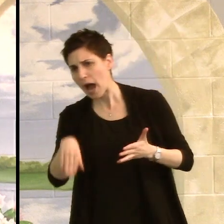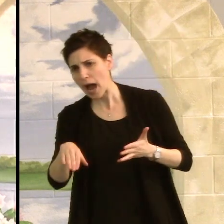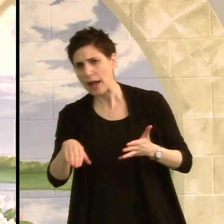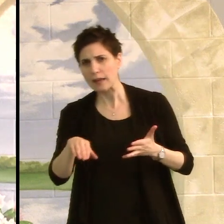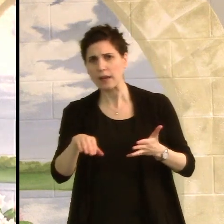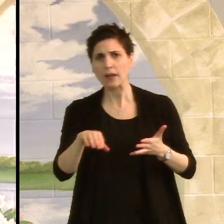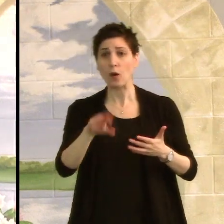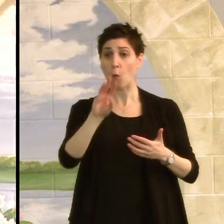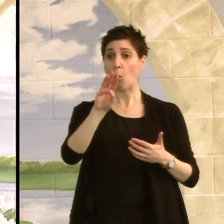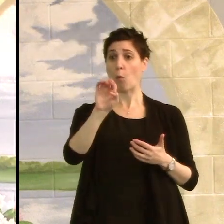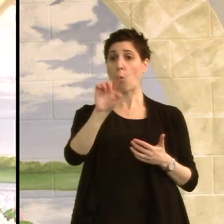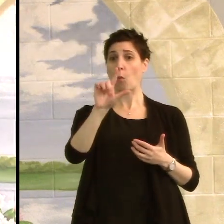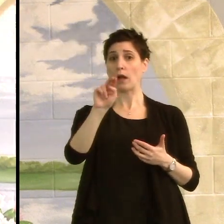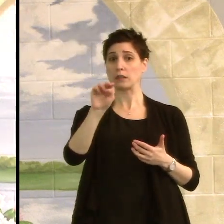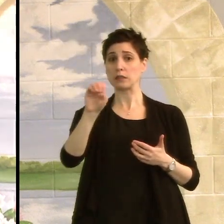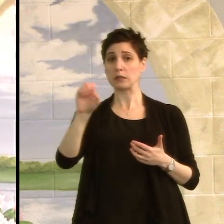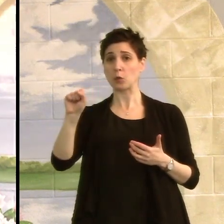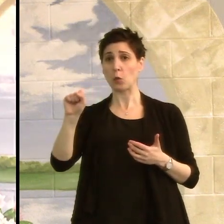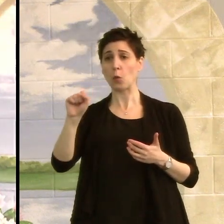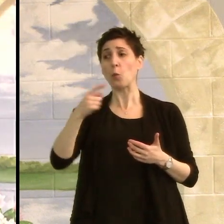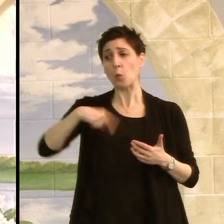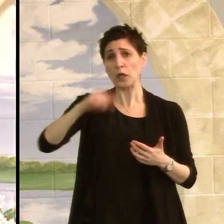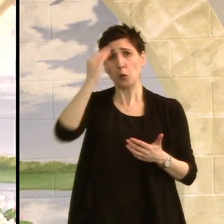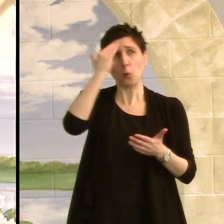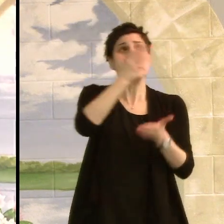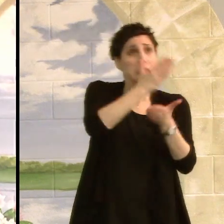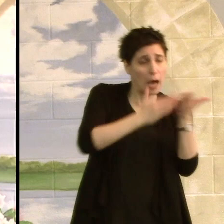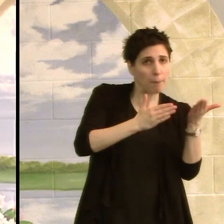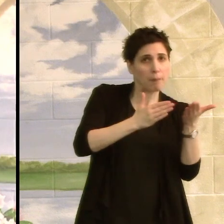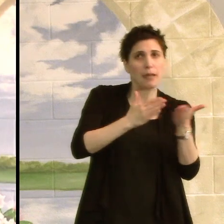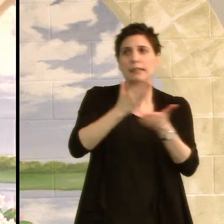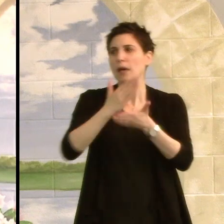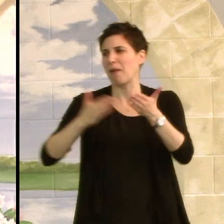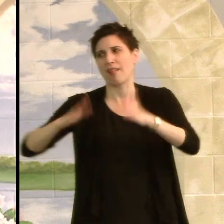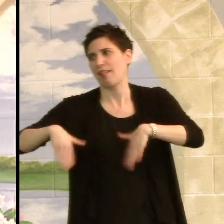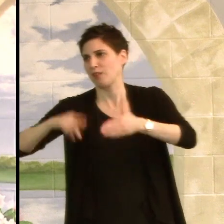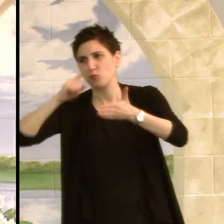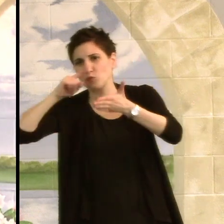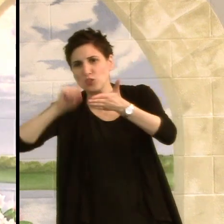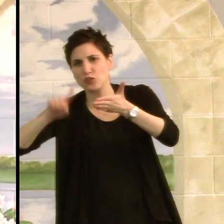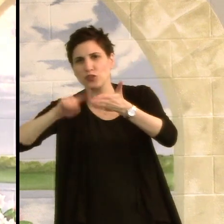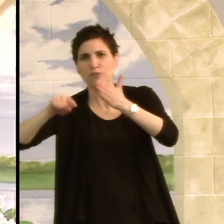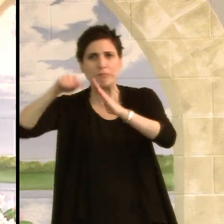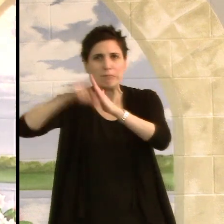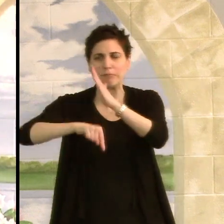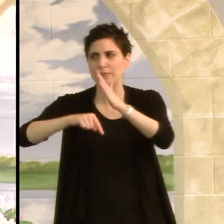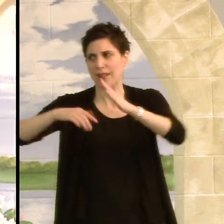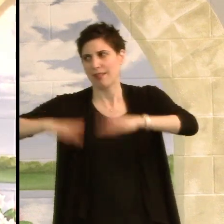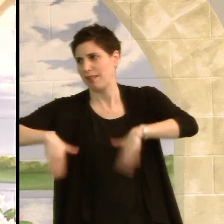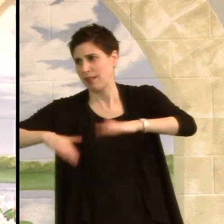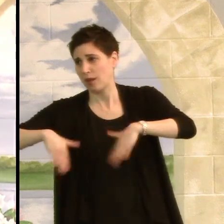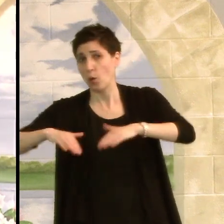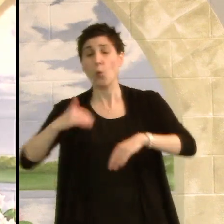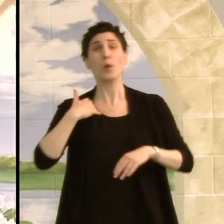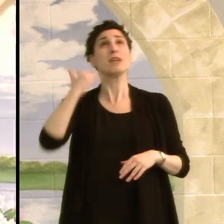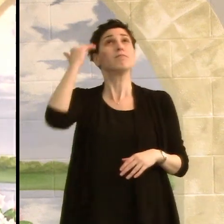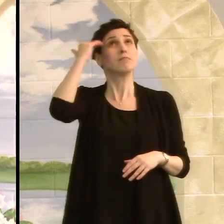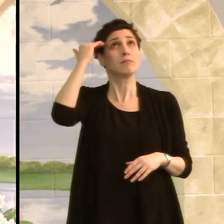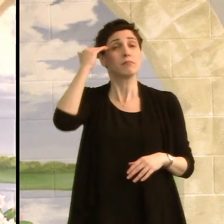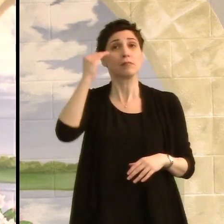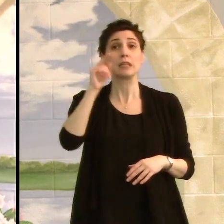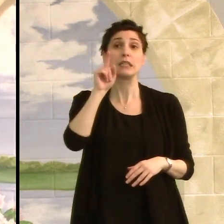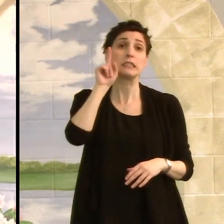wellness. We know that deaf seniors need special services that are communication